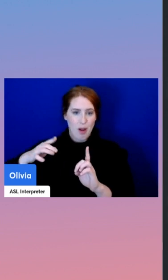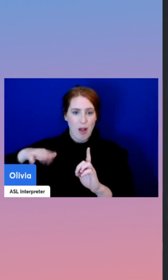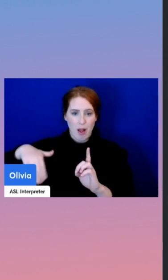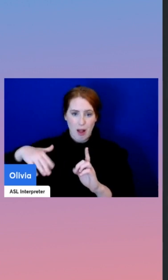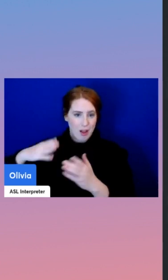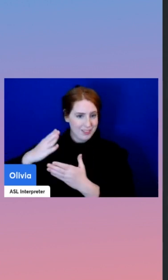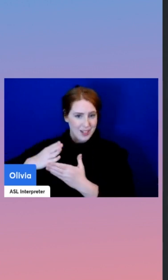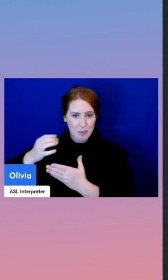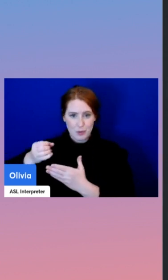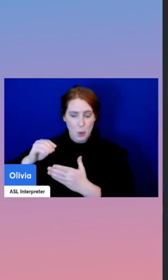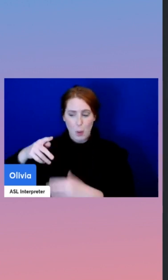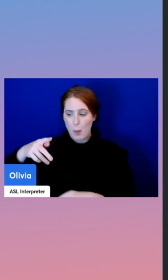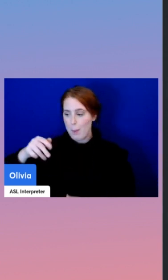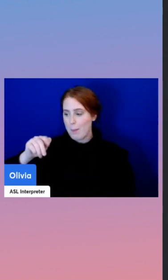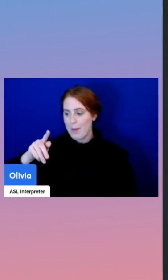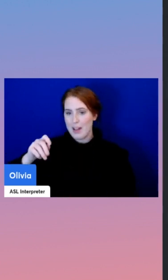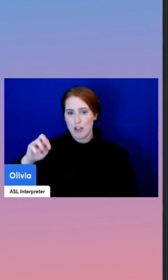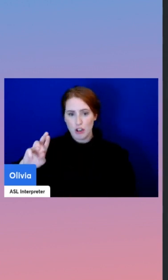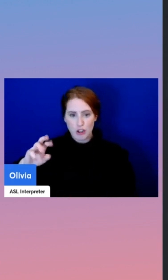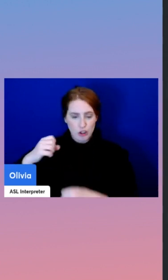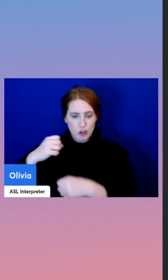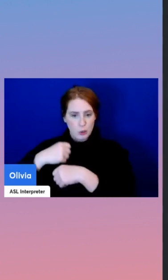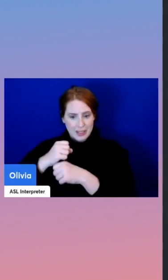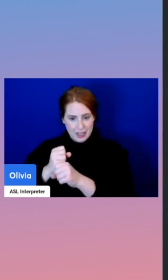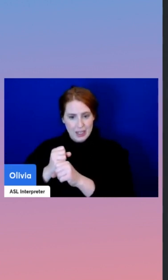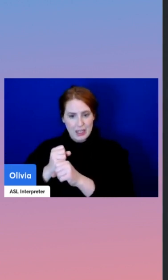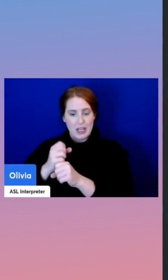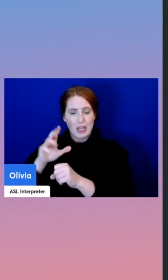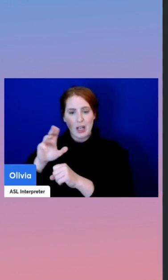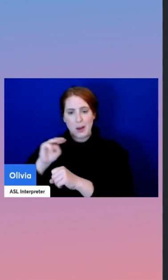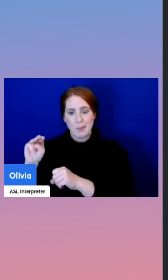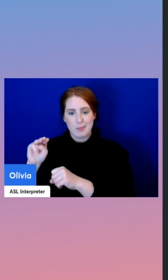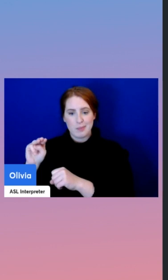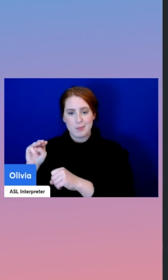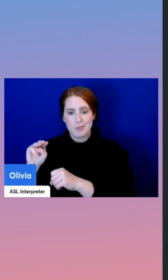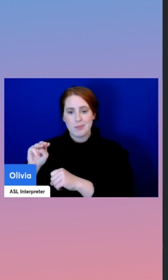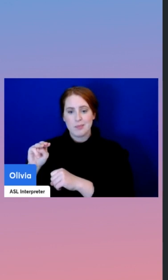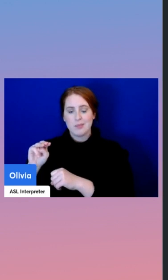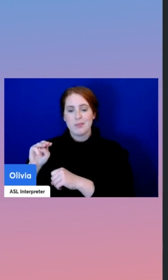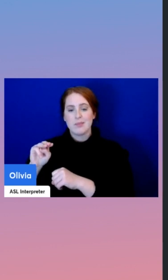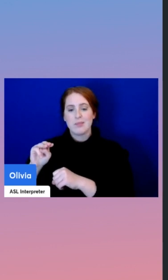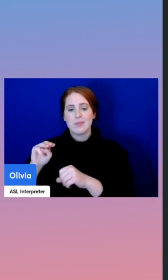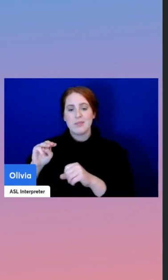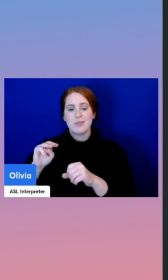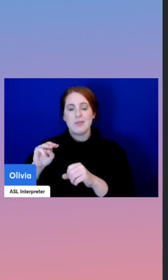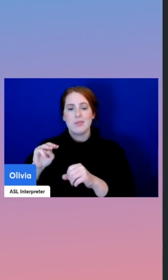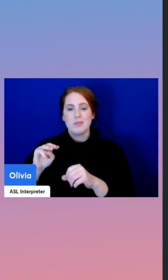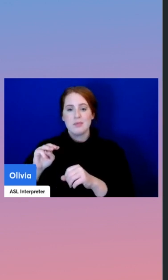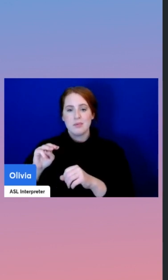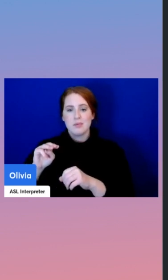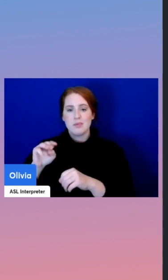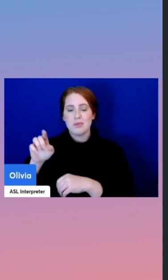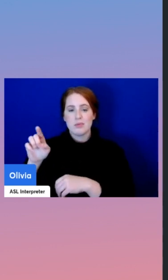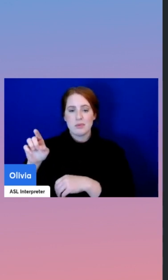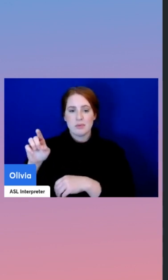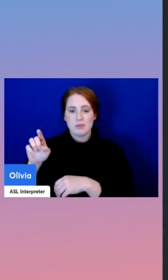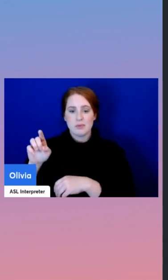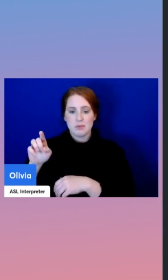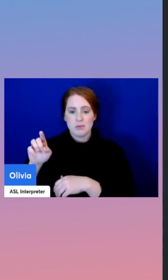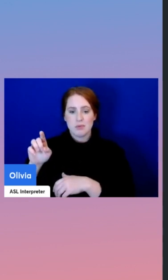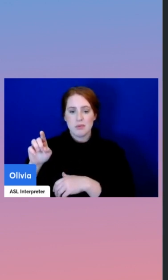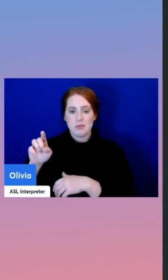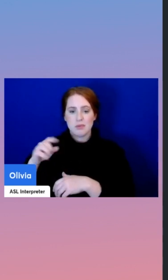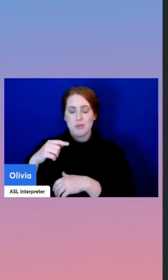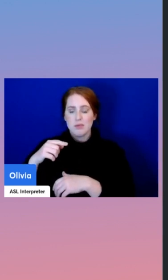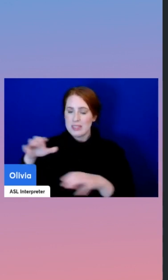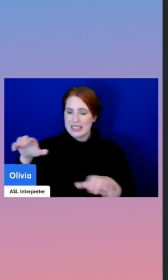created that ephemeral instance and run all of the shell scripts I instructed it to